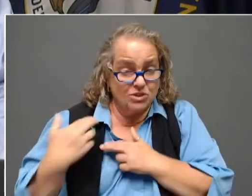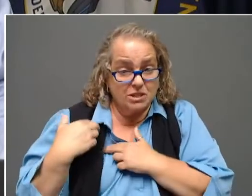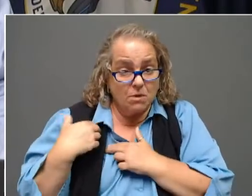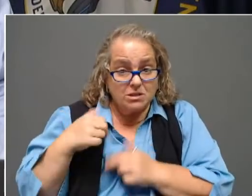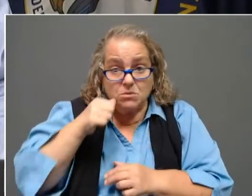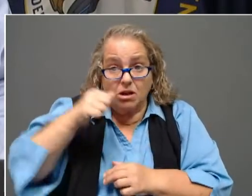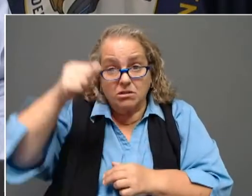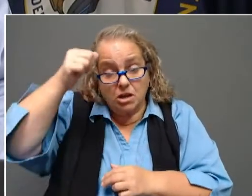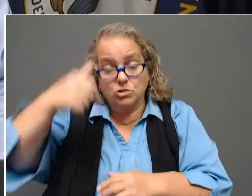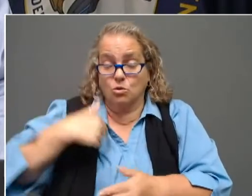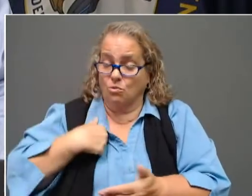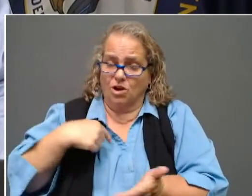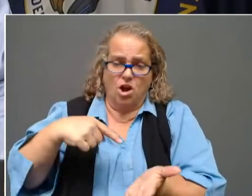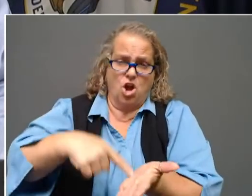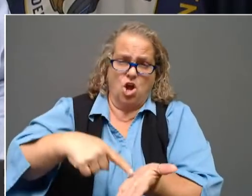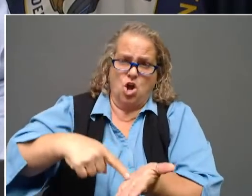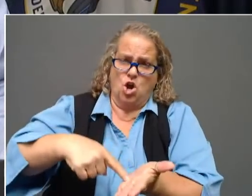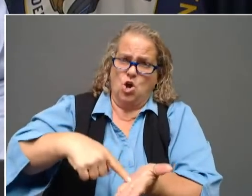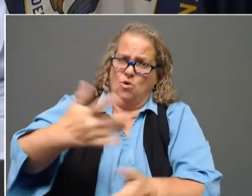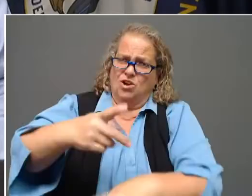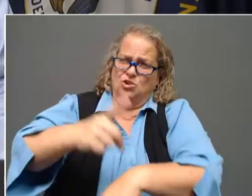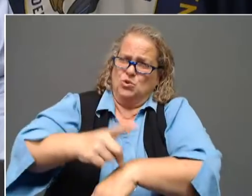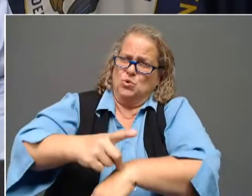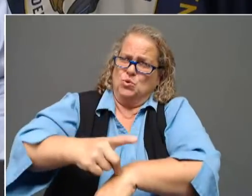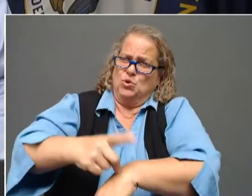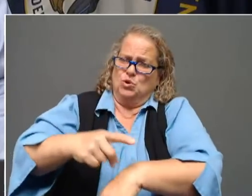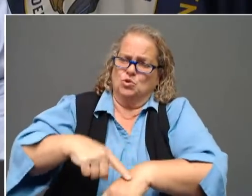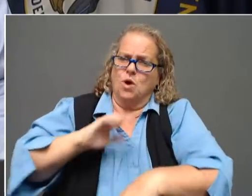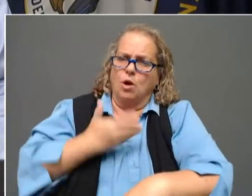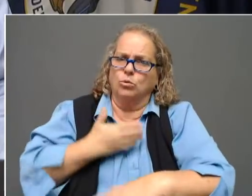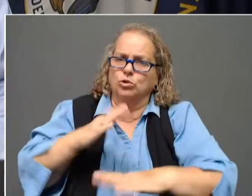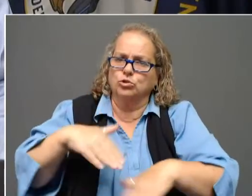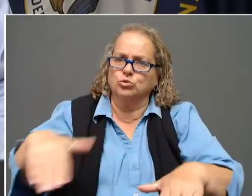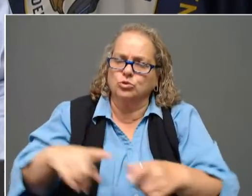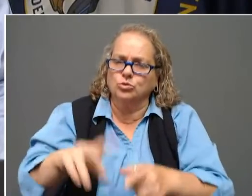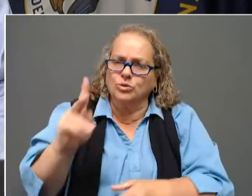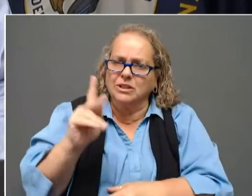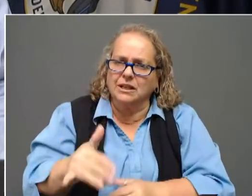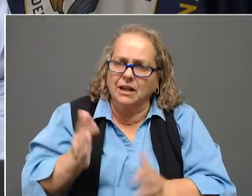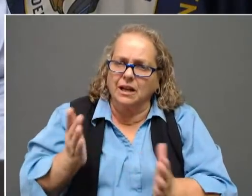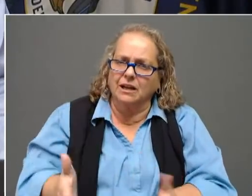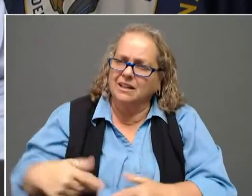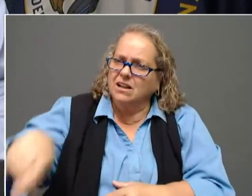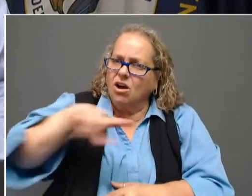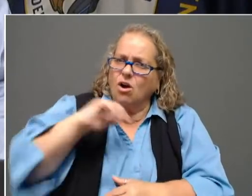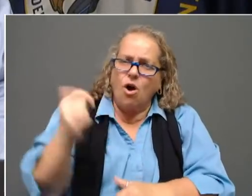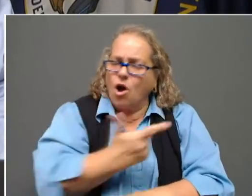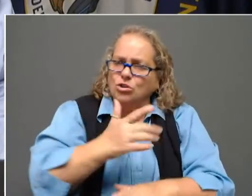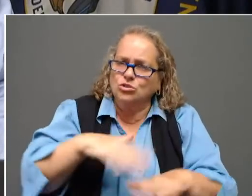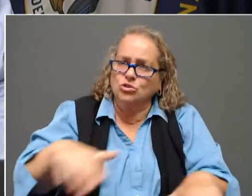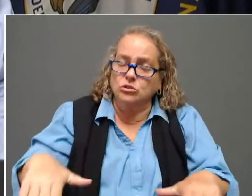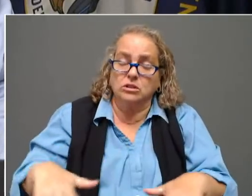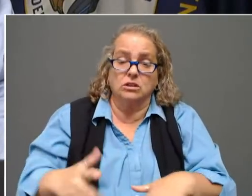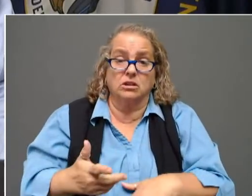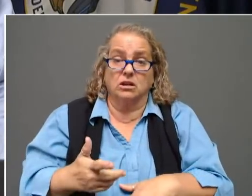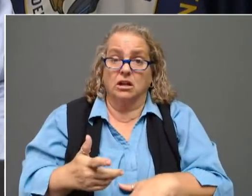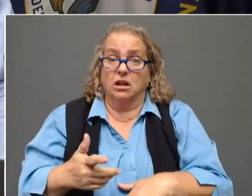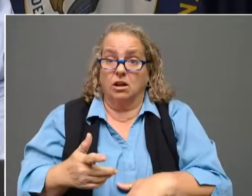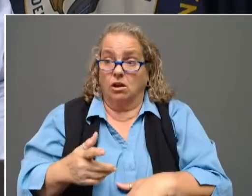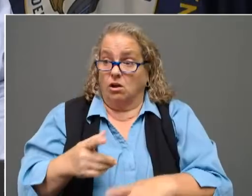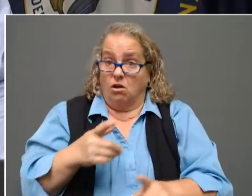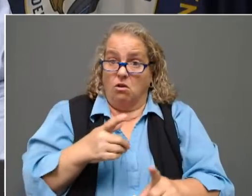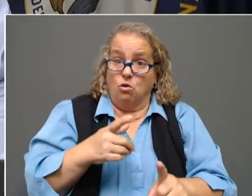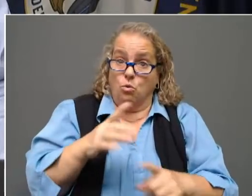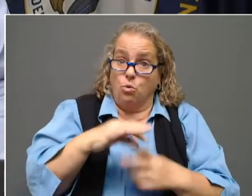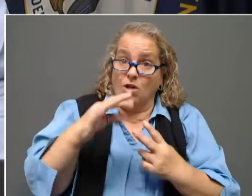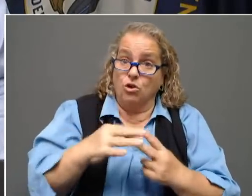a duty to all children of Kentucky, and that is whether or not those kids have gotten